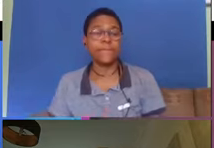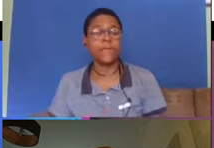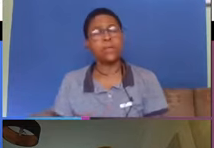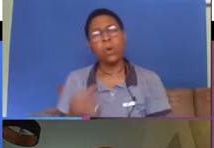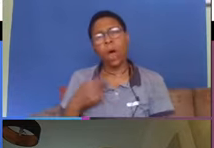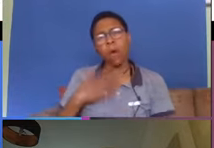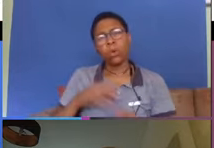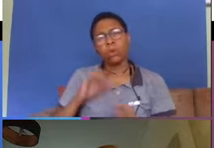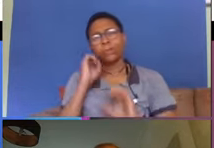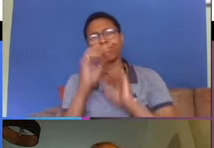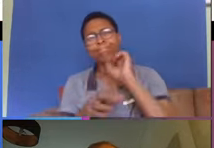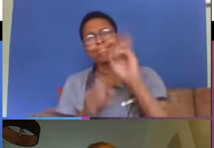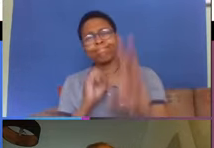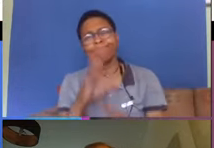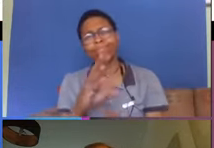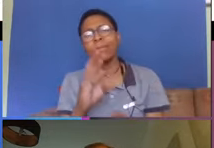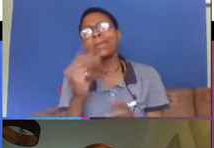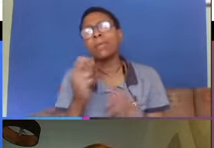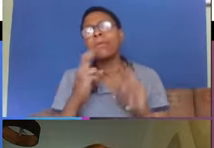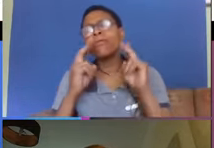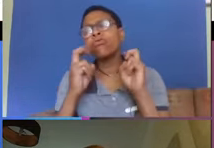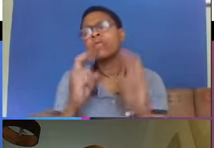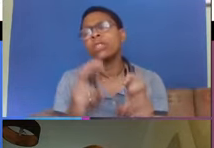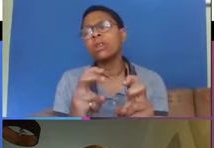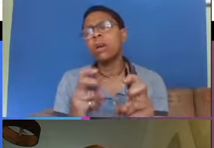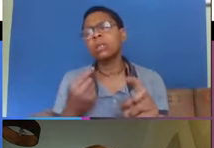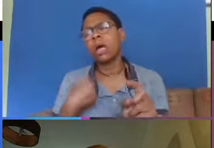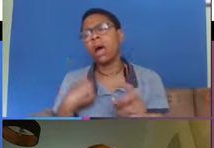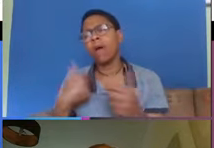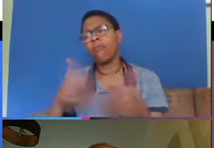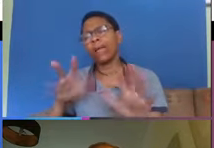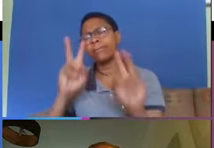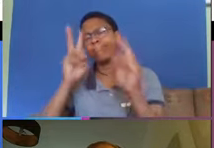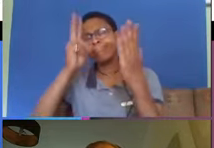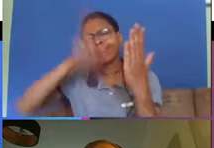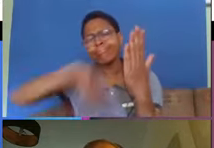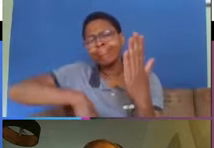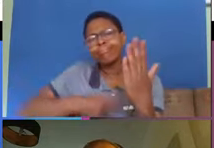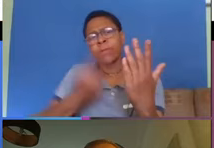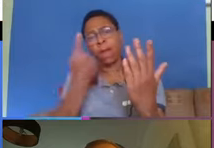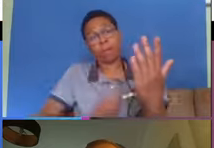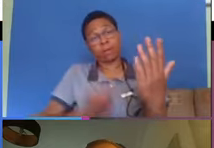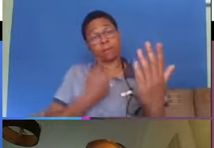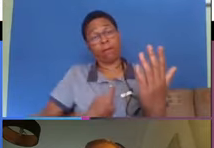regarding exercising indoors. And one thing to